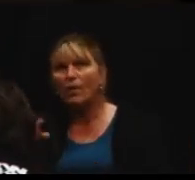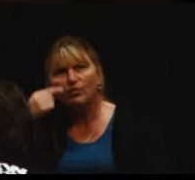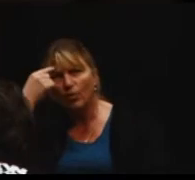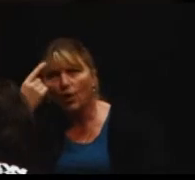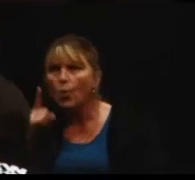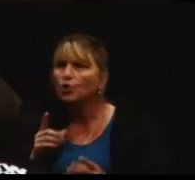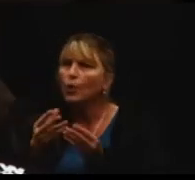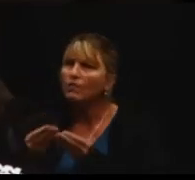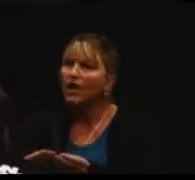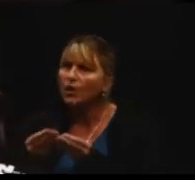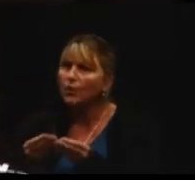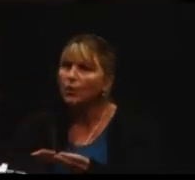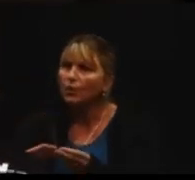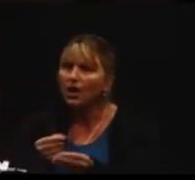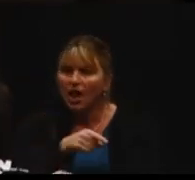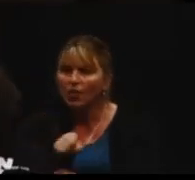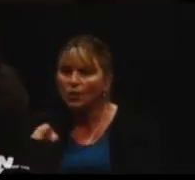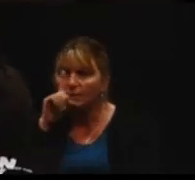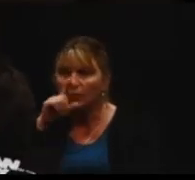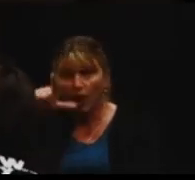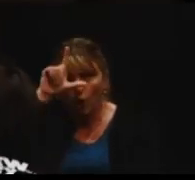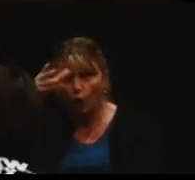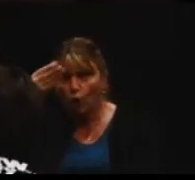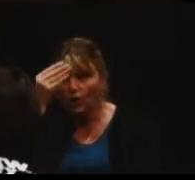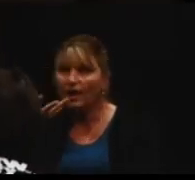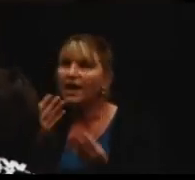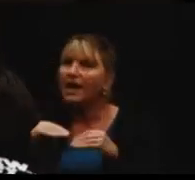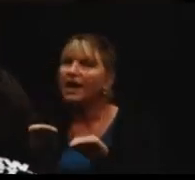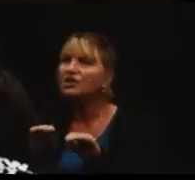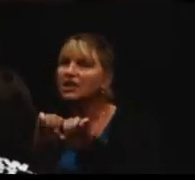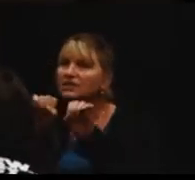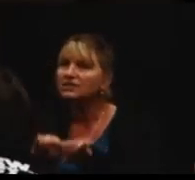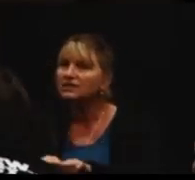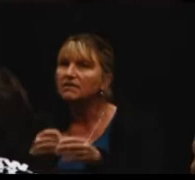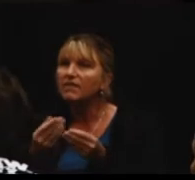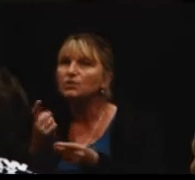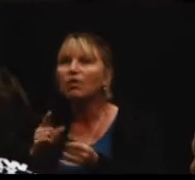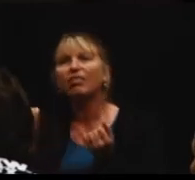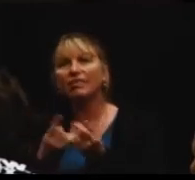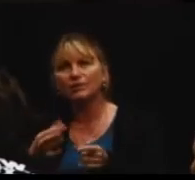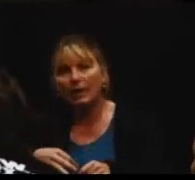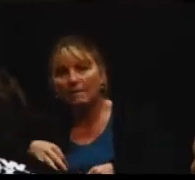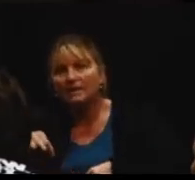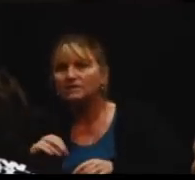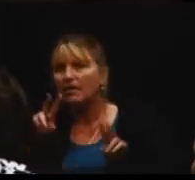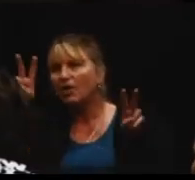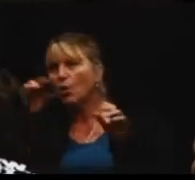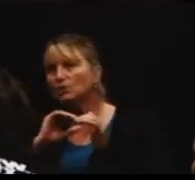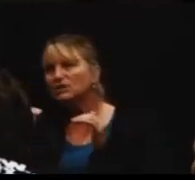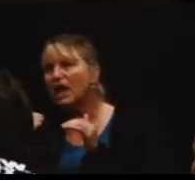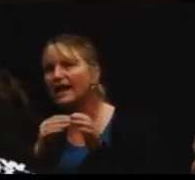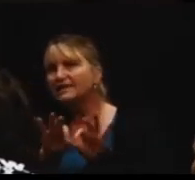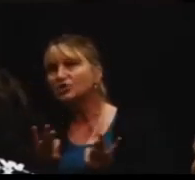we value in our learners. Our education system values things that we can measure. We call those standards, we call those degrees, we call